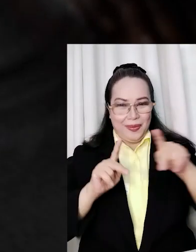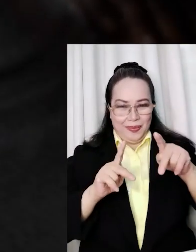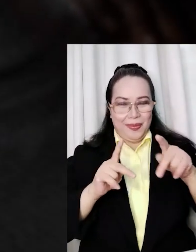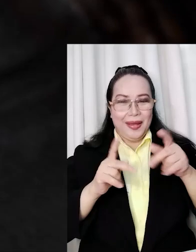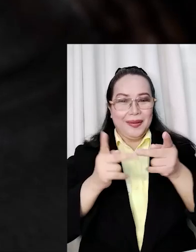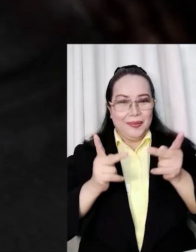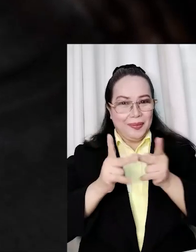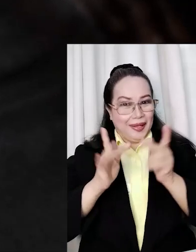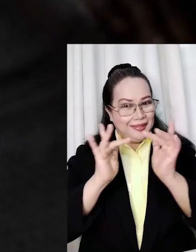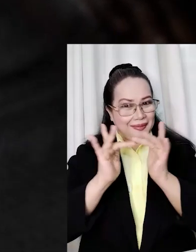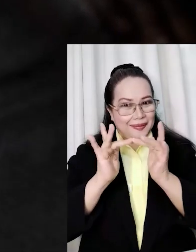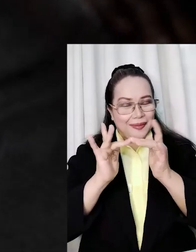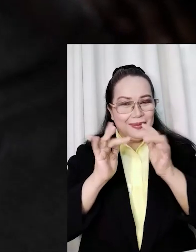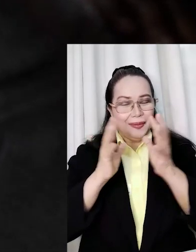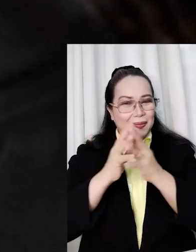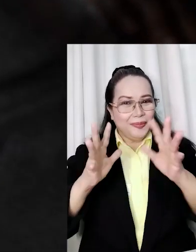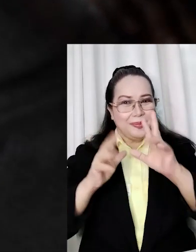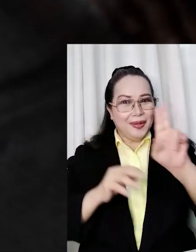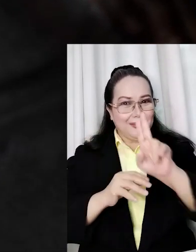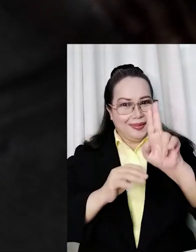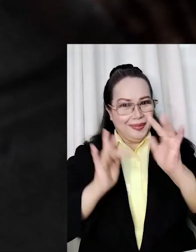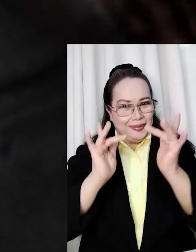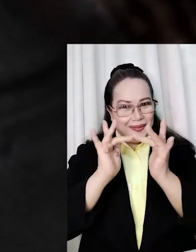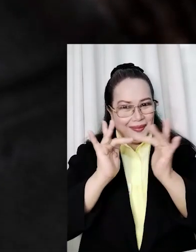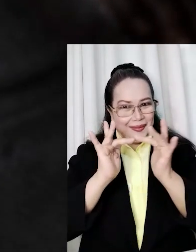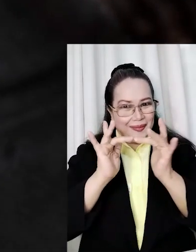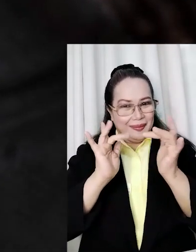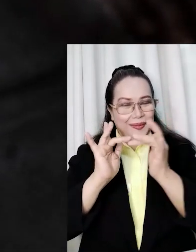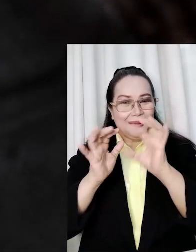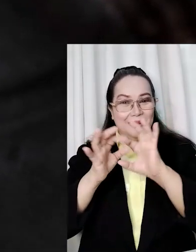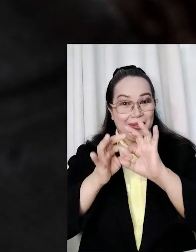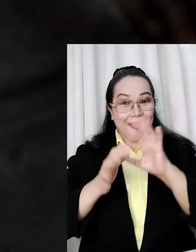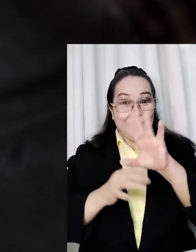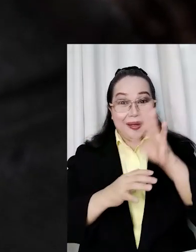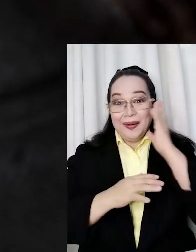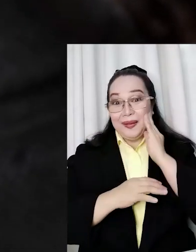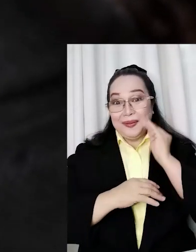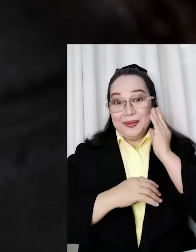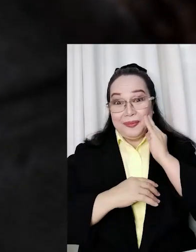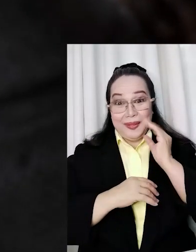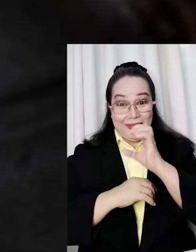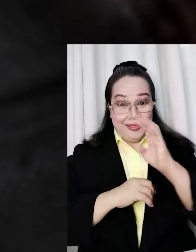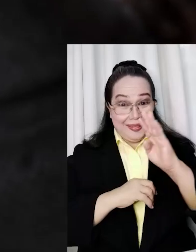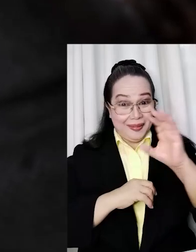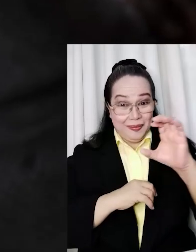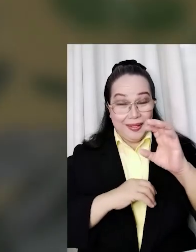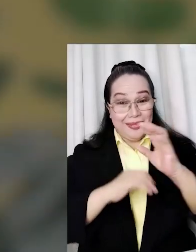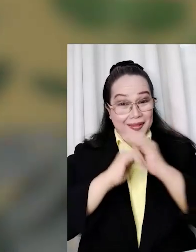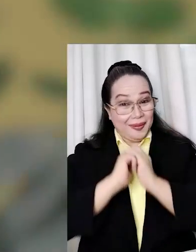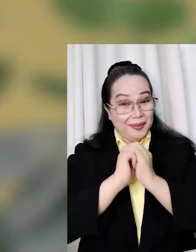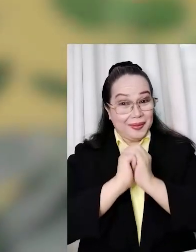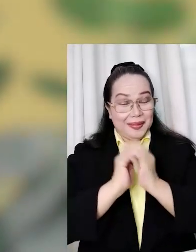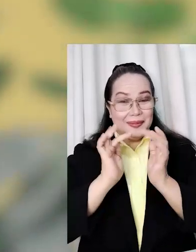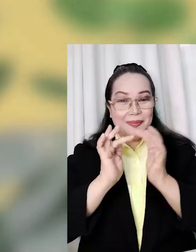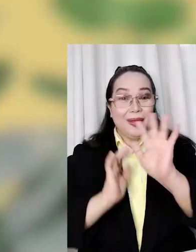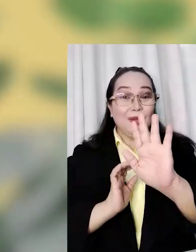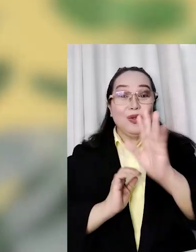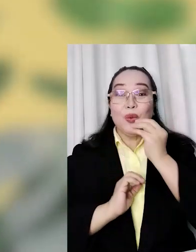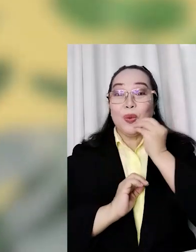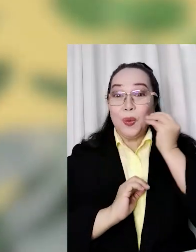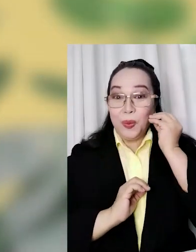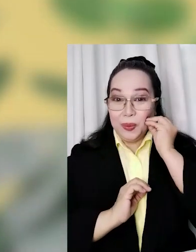that you can maximize your digital connection and experience of CCBC's online worship services at